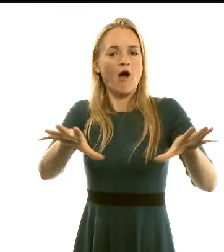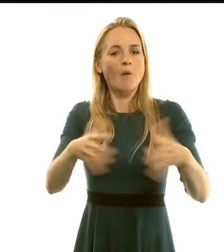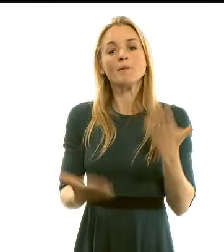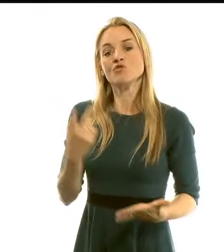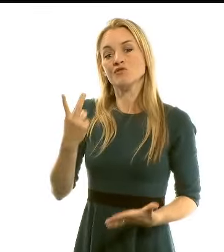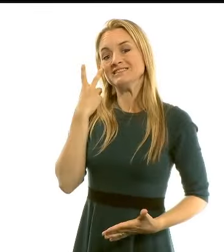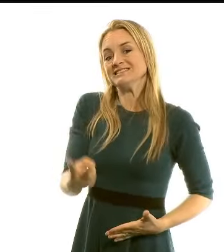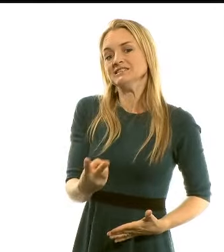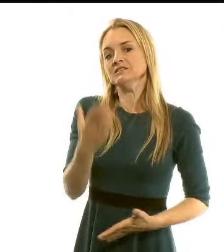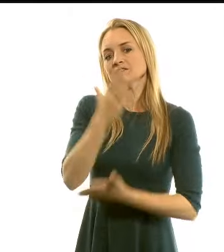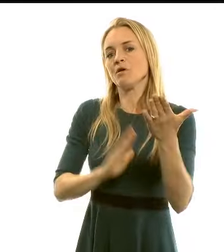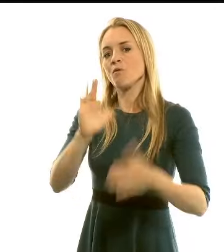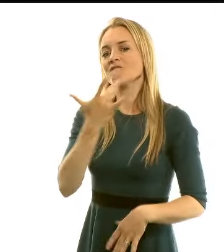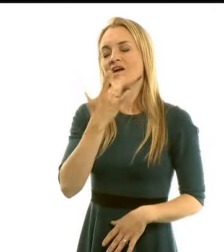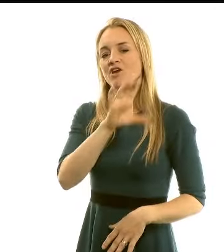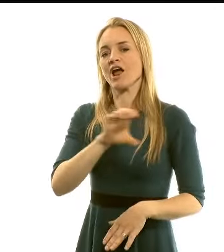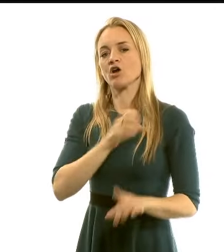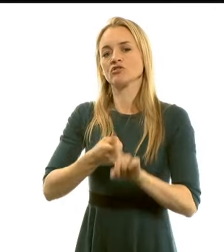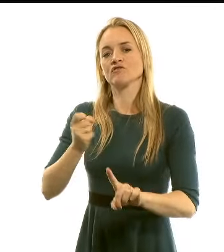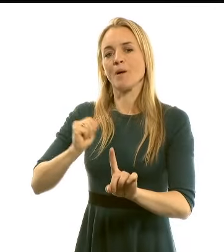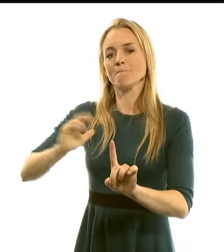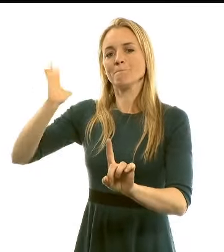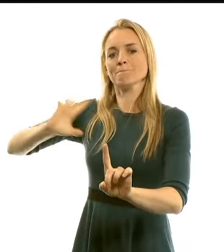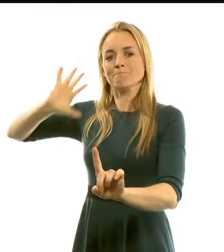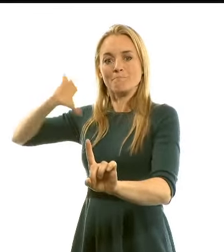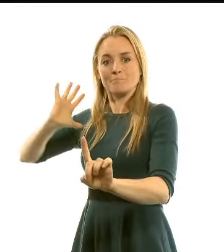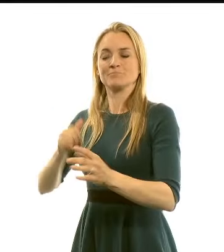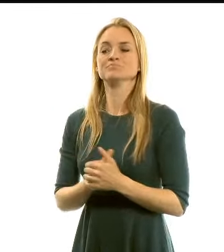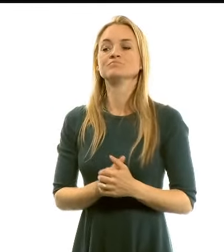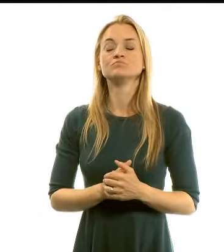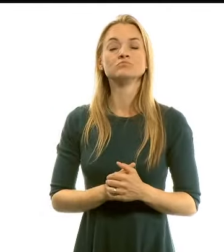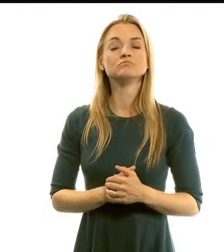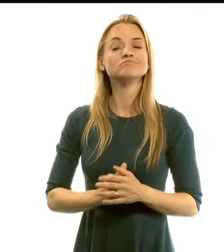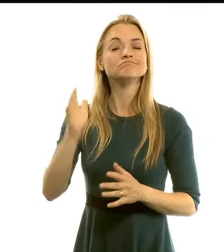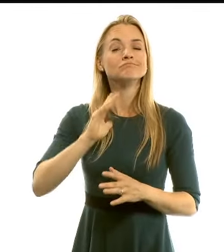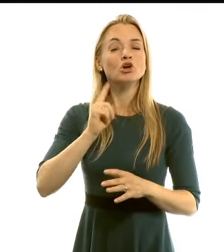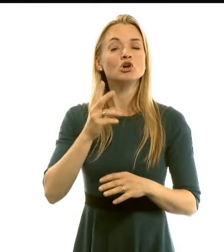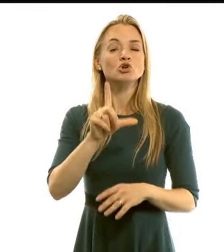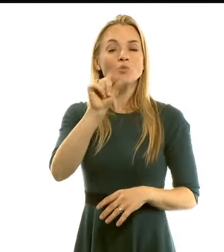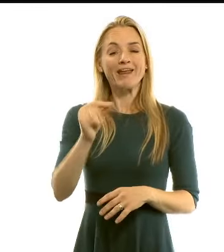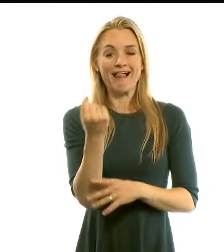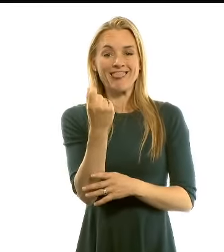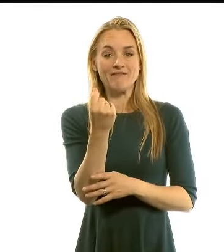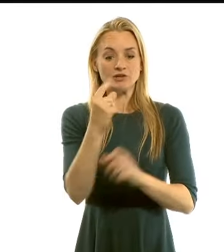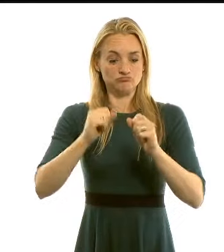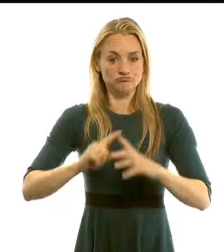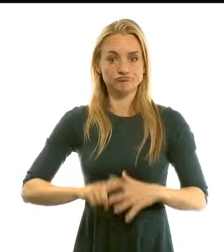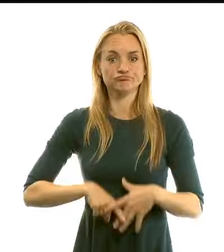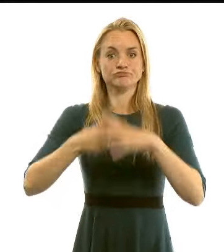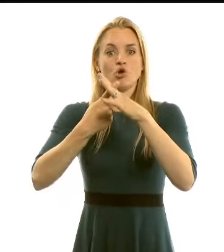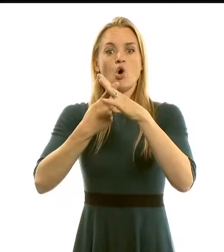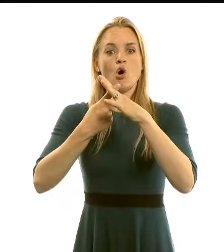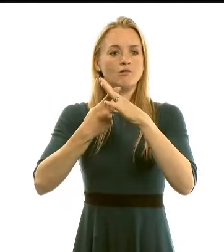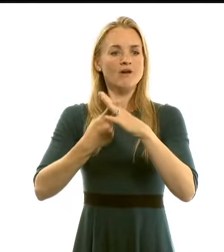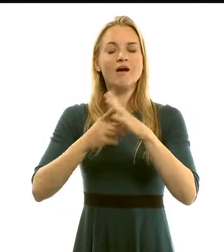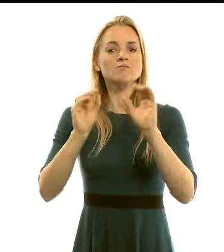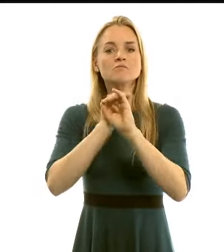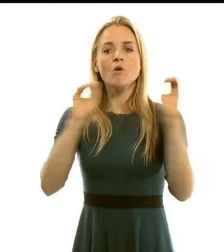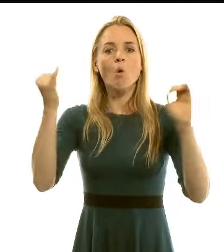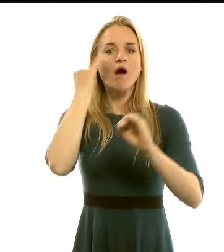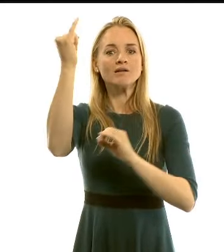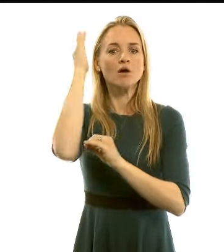back in 2011, we had no idea the LEGO Ninjago universe would become as big and strong as it has. And so much of that is down to the